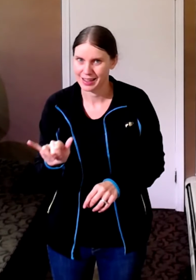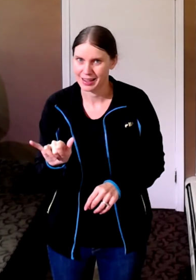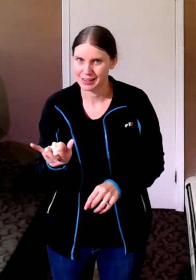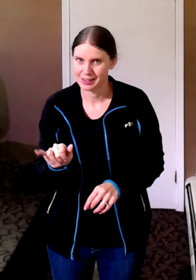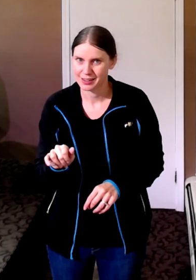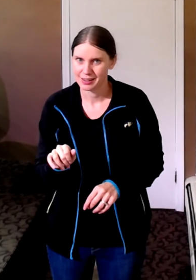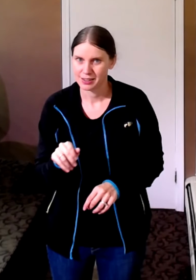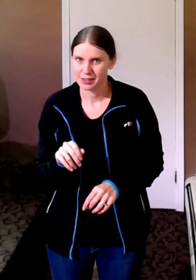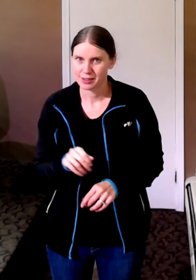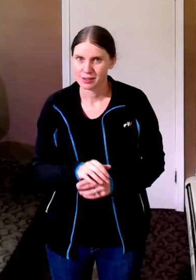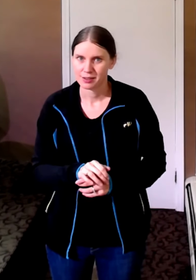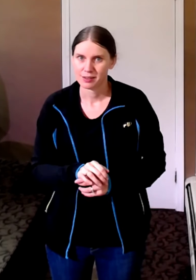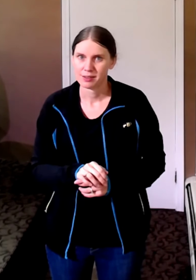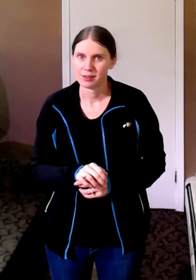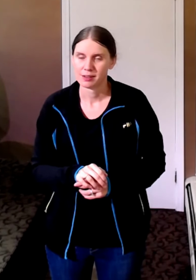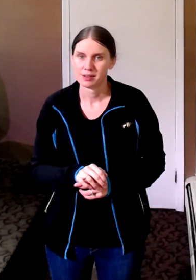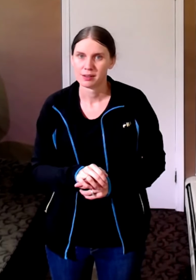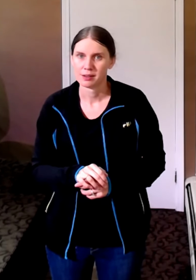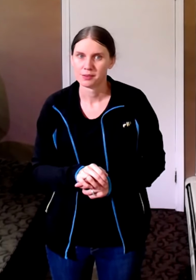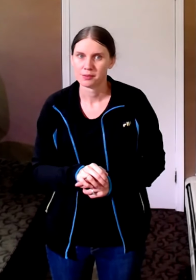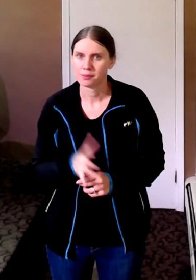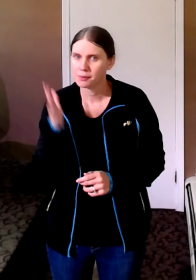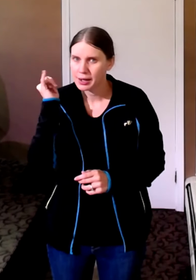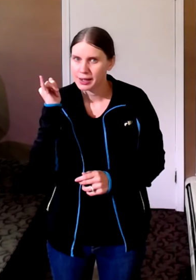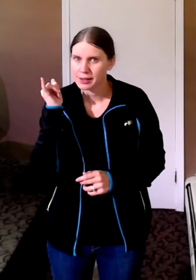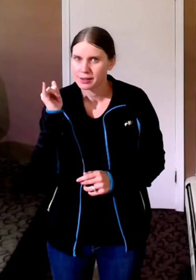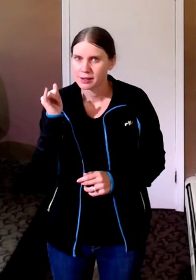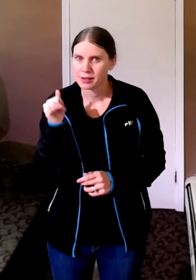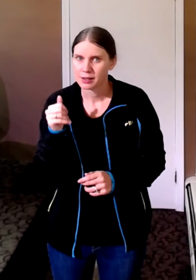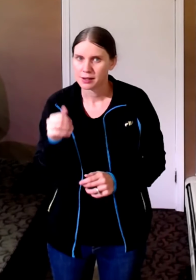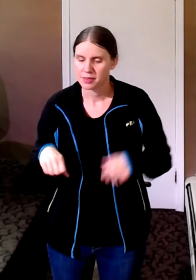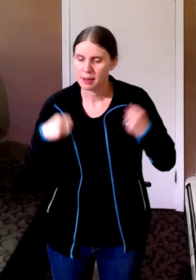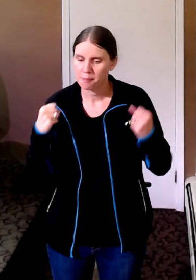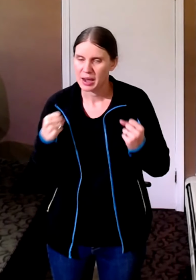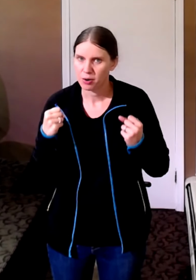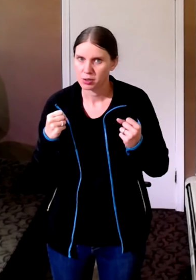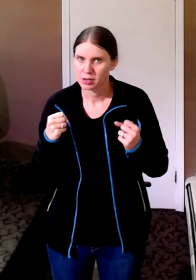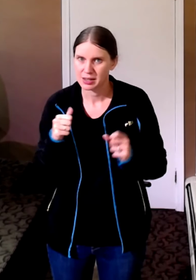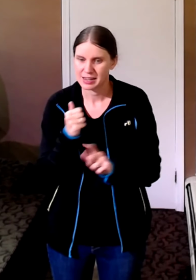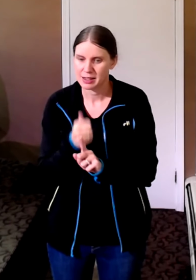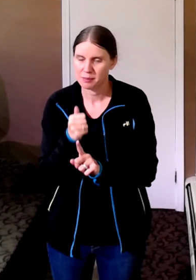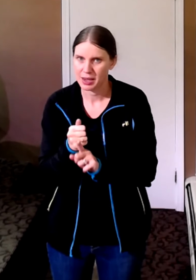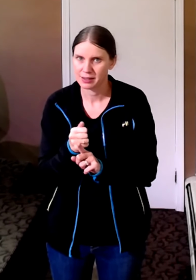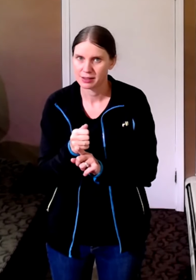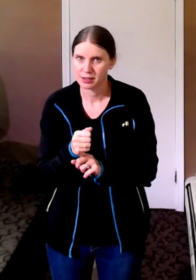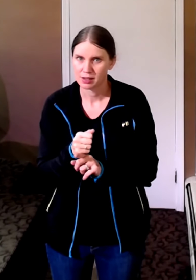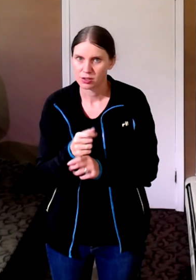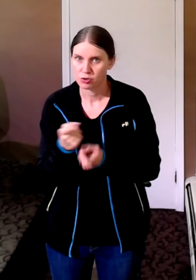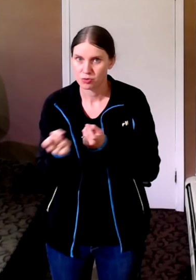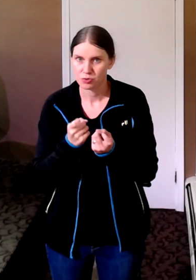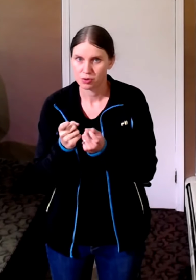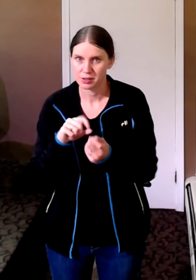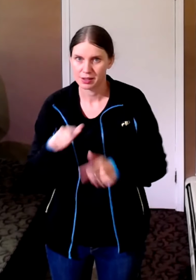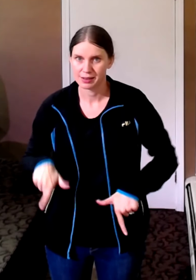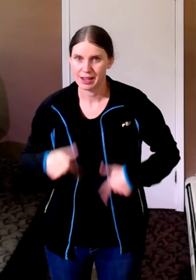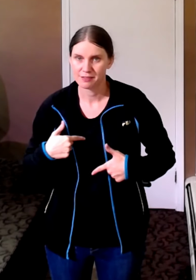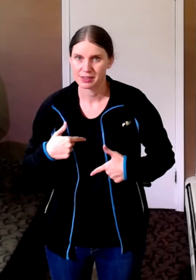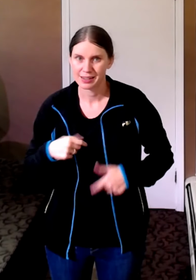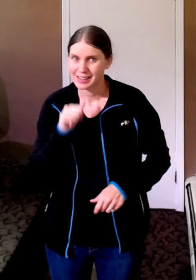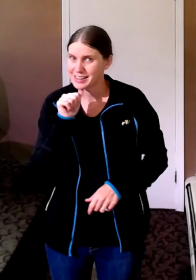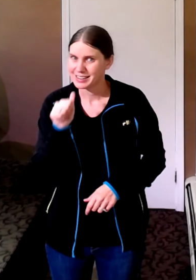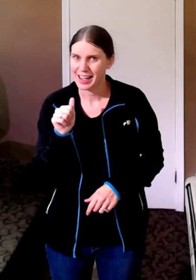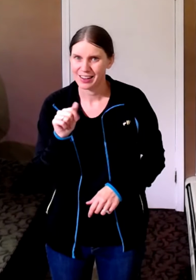nature so that its perspective and its power rules and reigns in our lives, not just